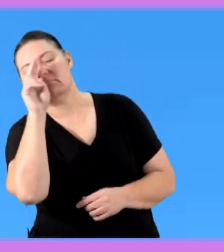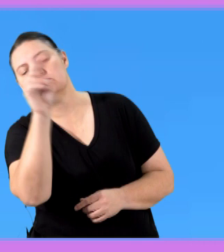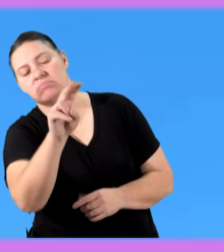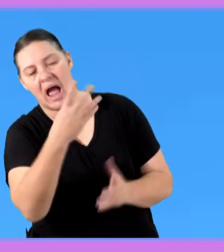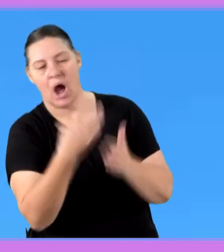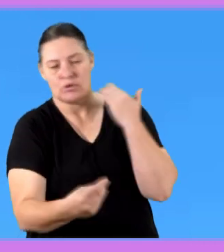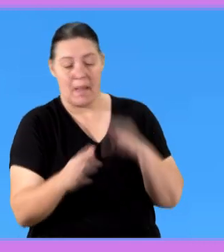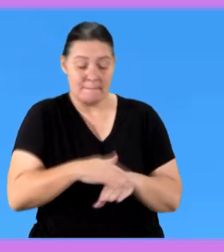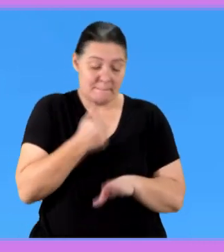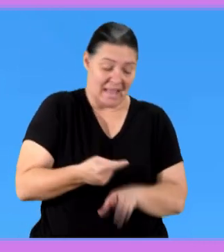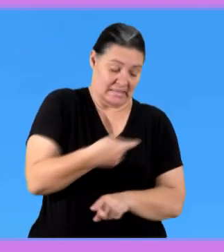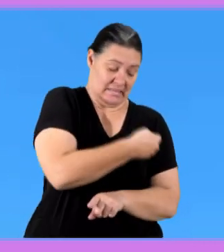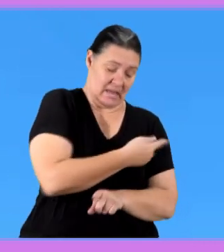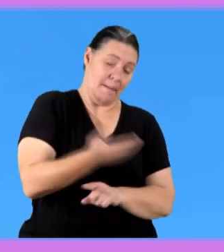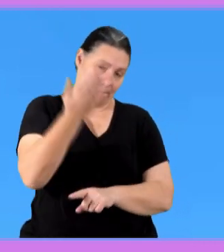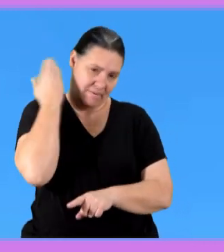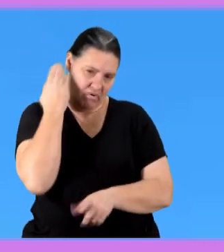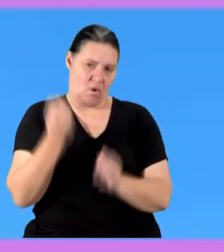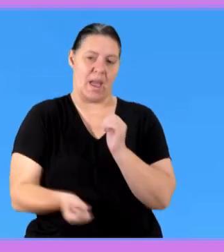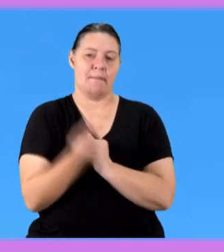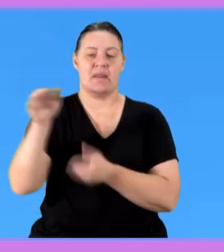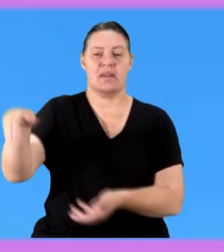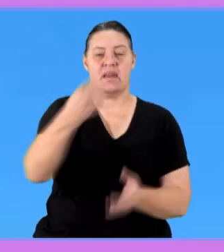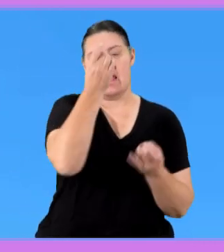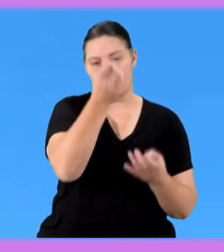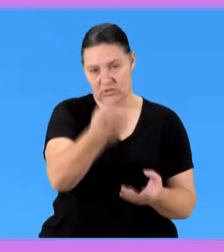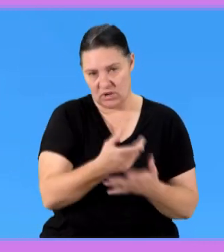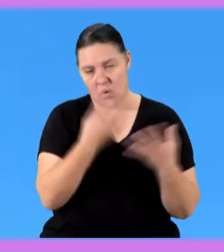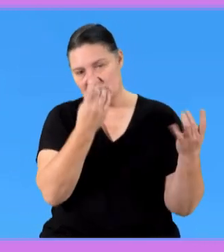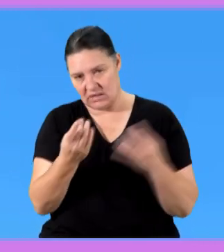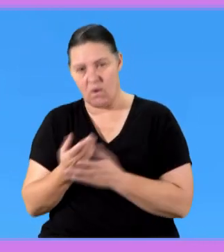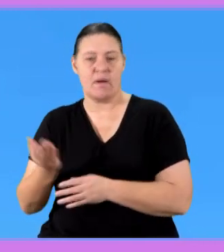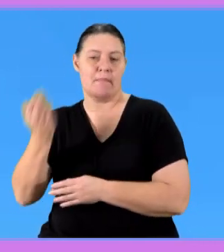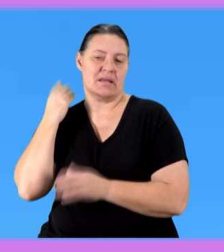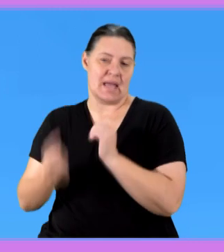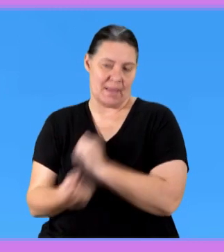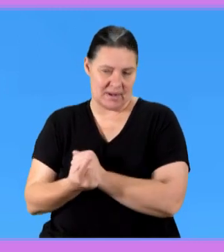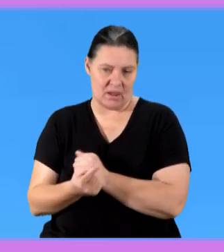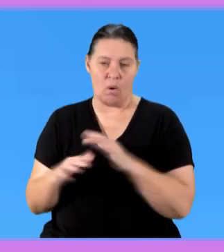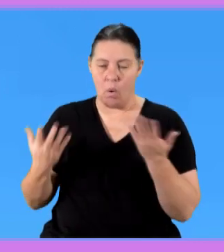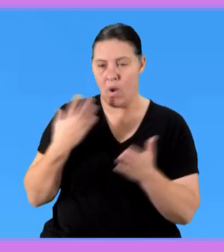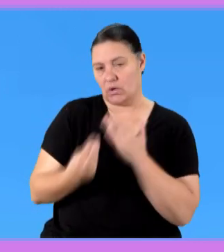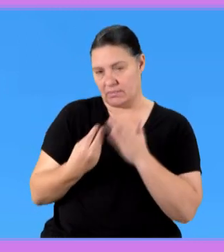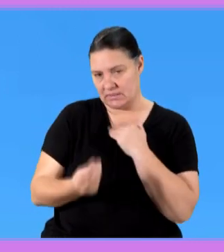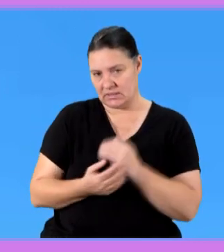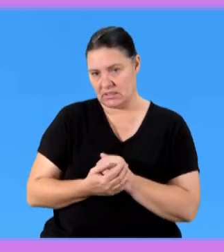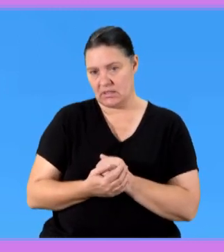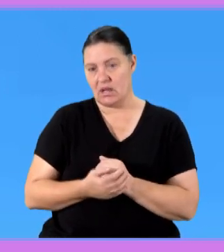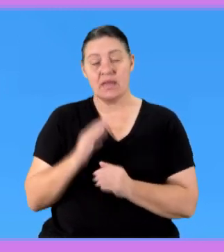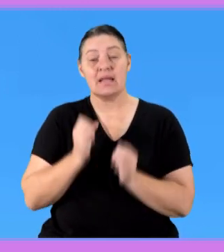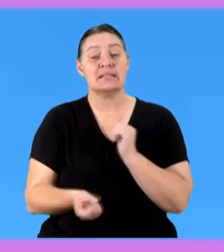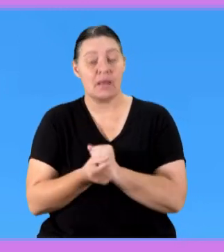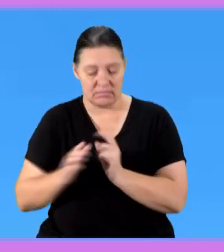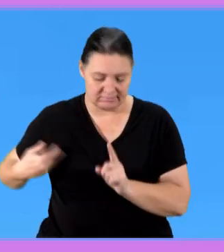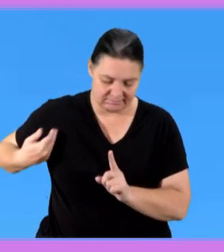outcome based on the probability of historical data or statistics of a past event or outcome that took